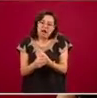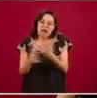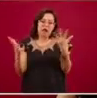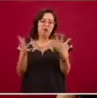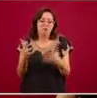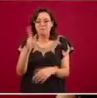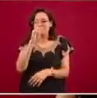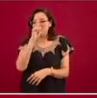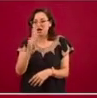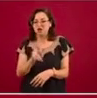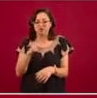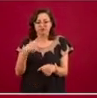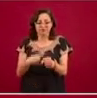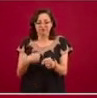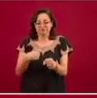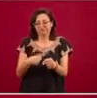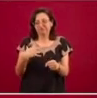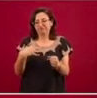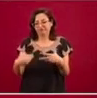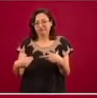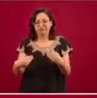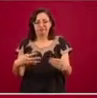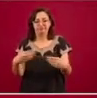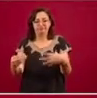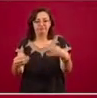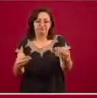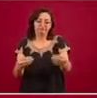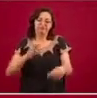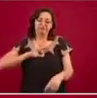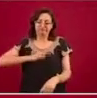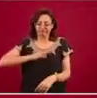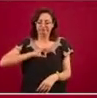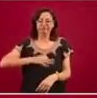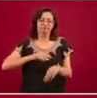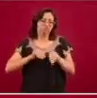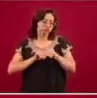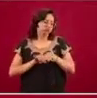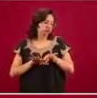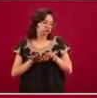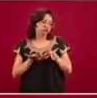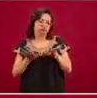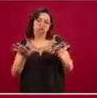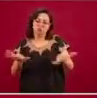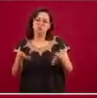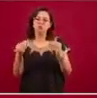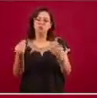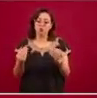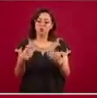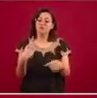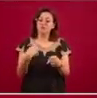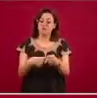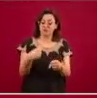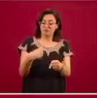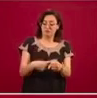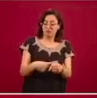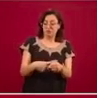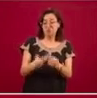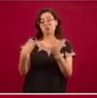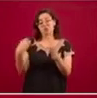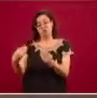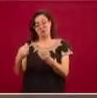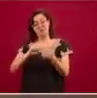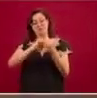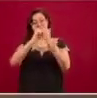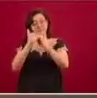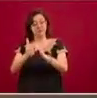distances and participating in gatherings with a lot of people, of course we will have a faster rhythm of